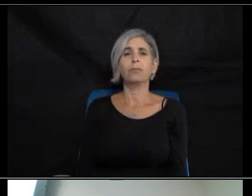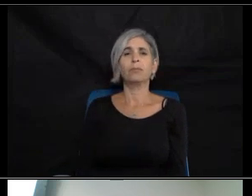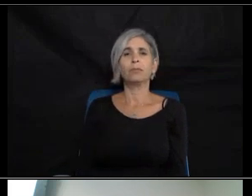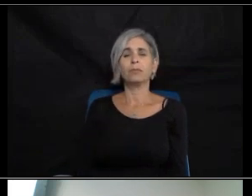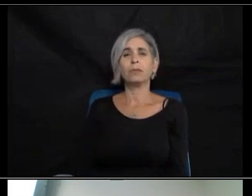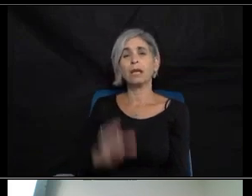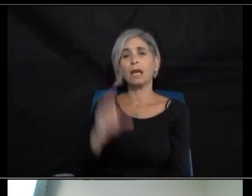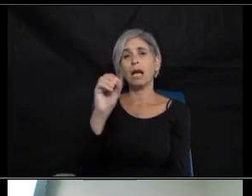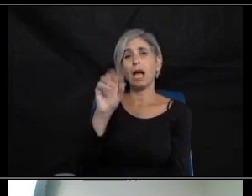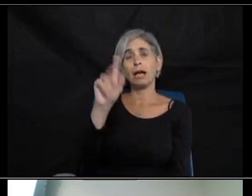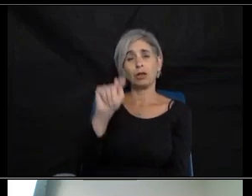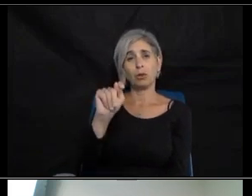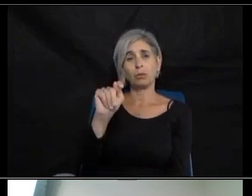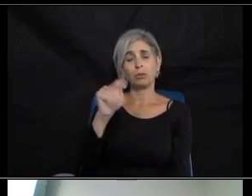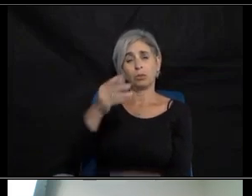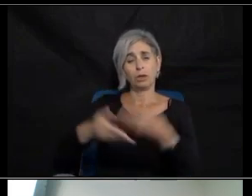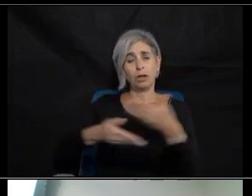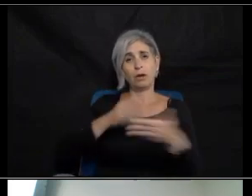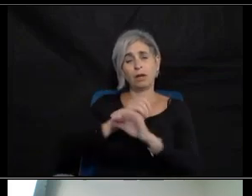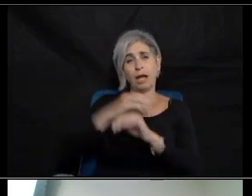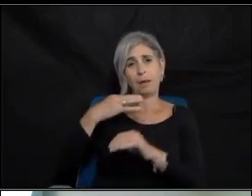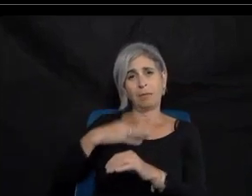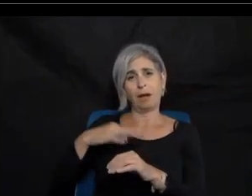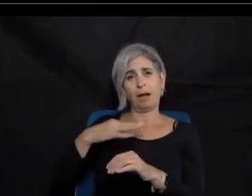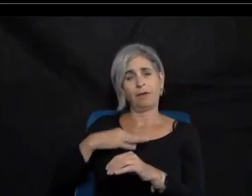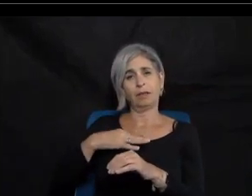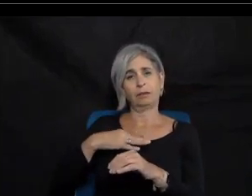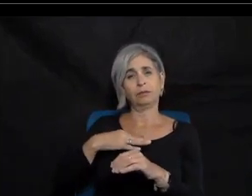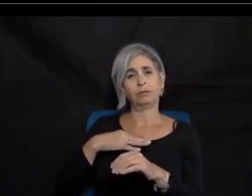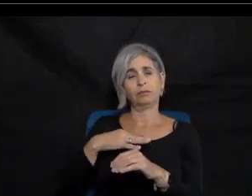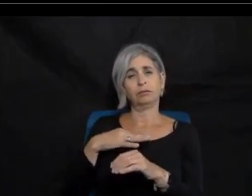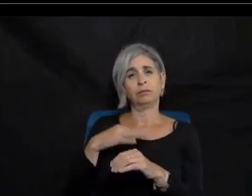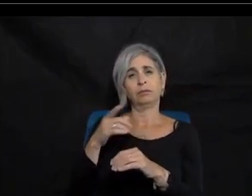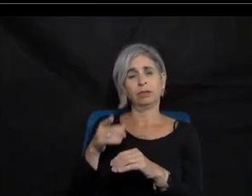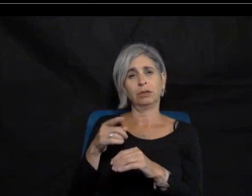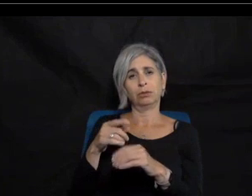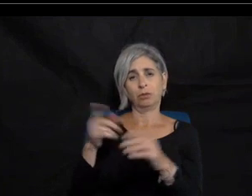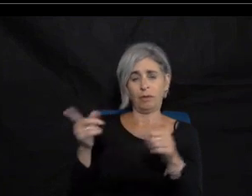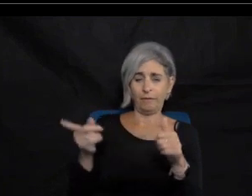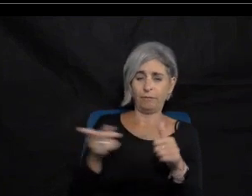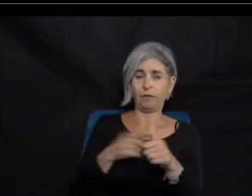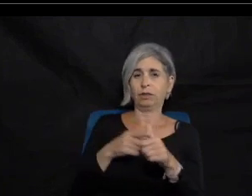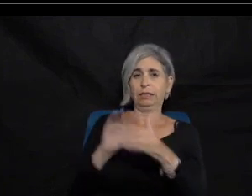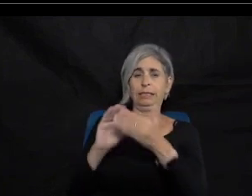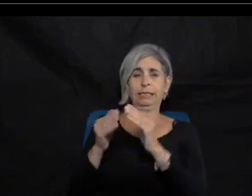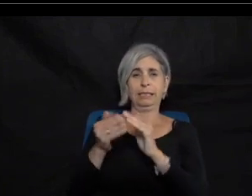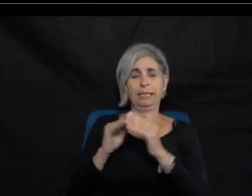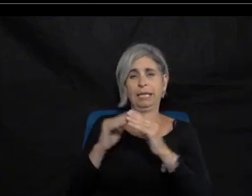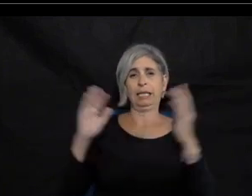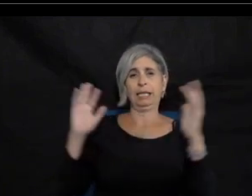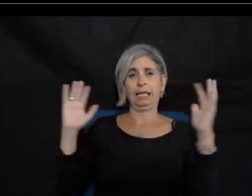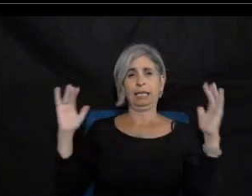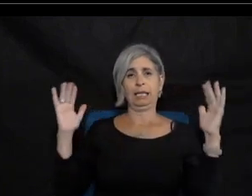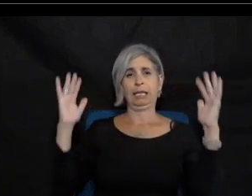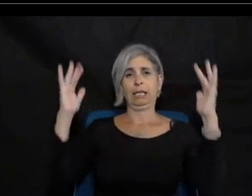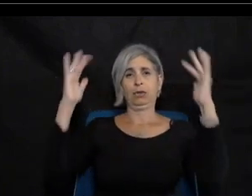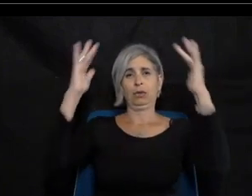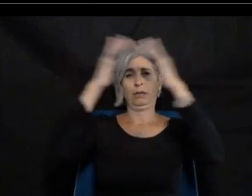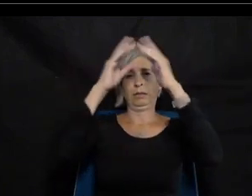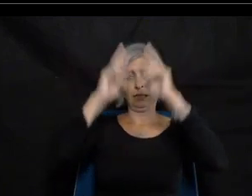In October, we hired the nonprofit Green Infrastructure Center to conduct our first citywide tree canopy assessment.